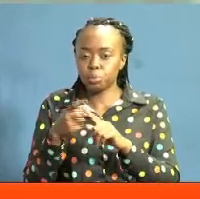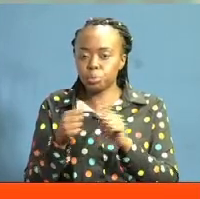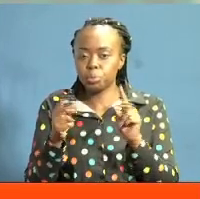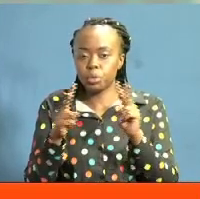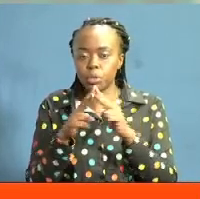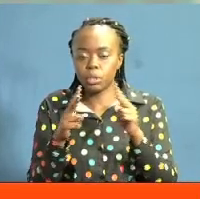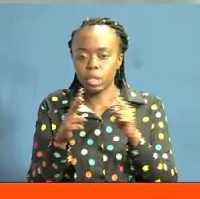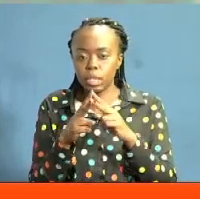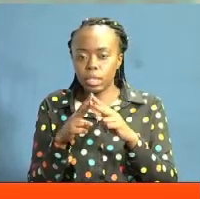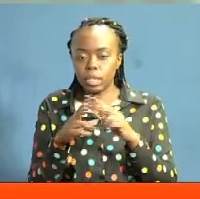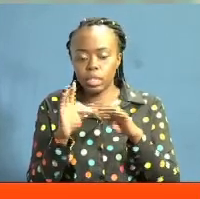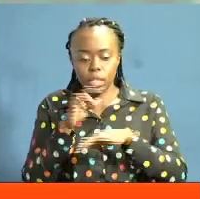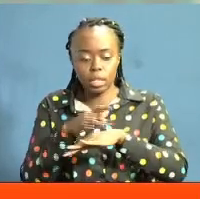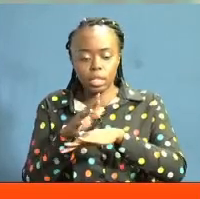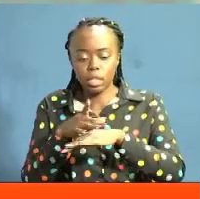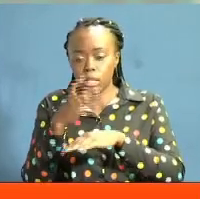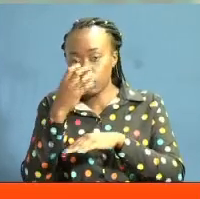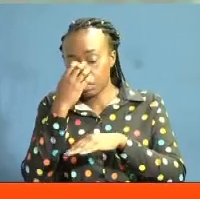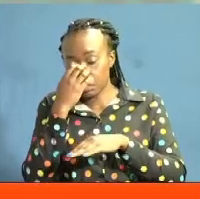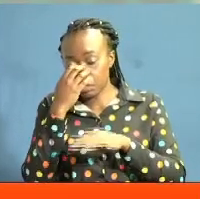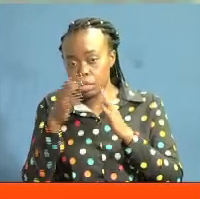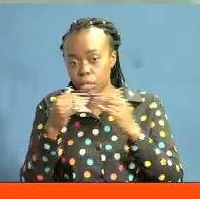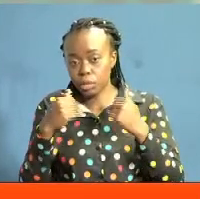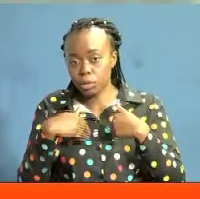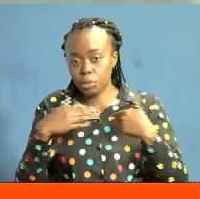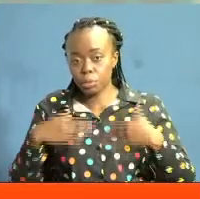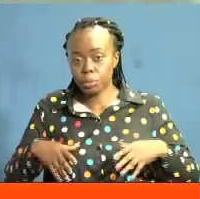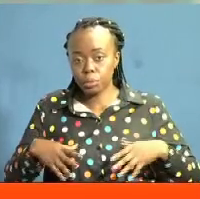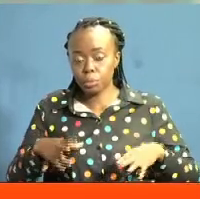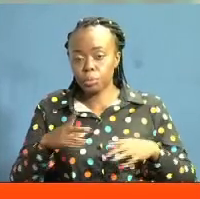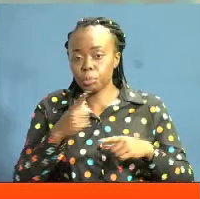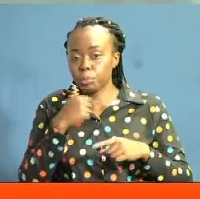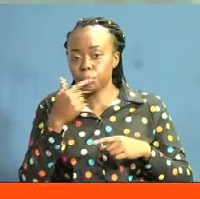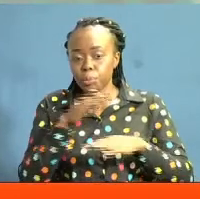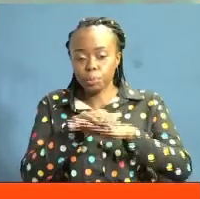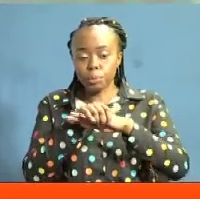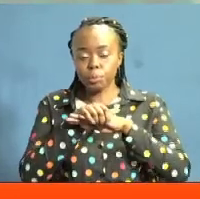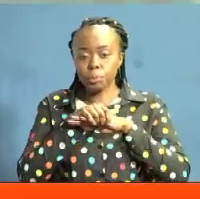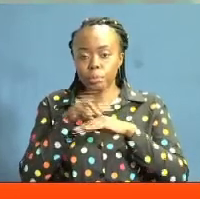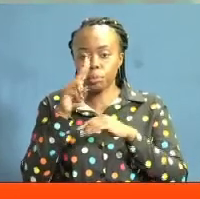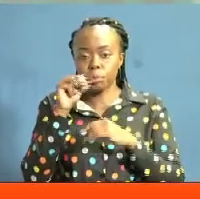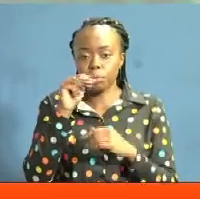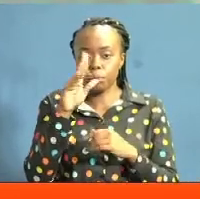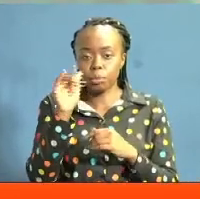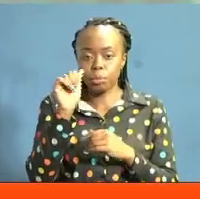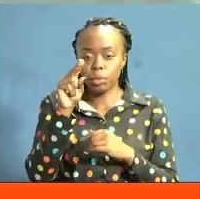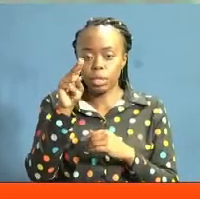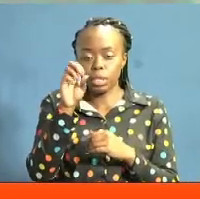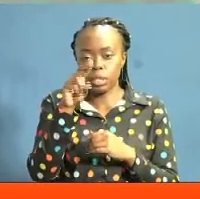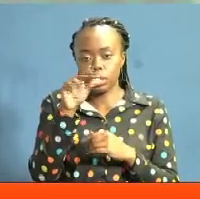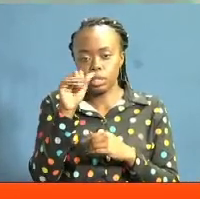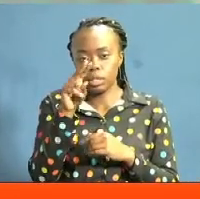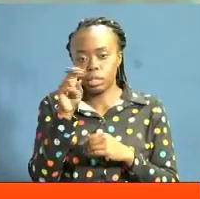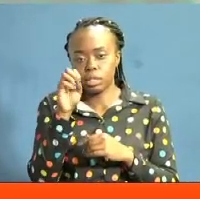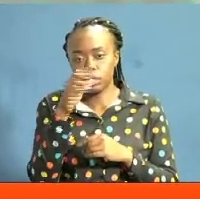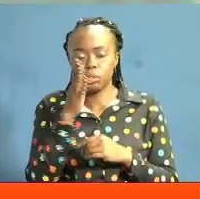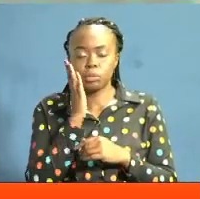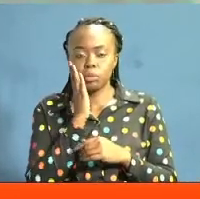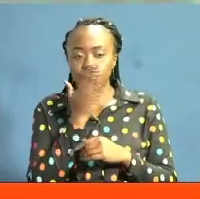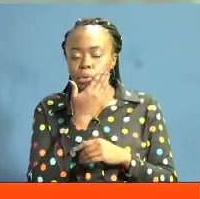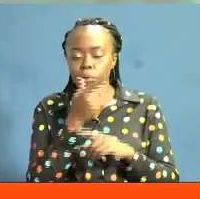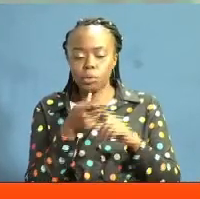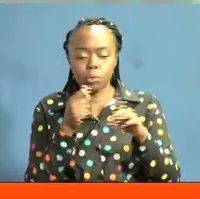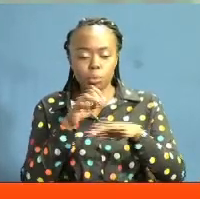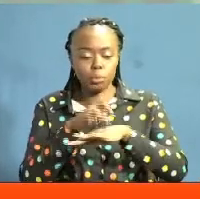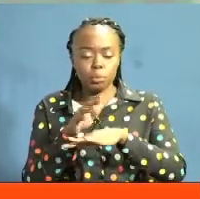very early age, they have people who call them narcissistic either mothers. Mm-hmm. So from a very early age,